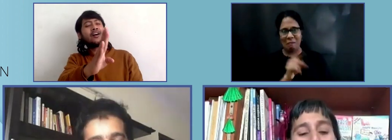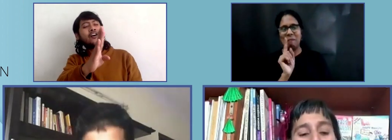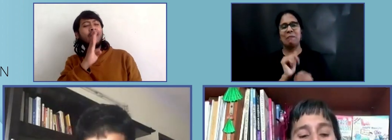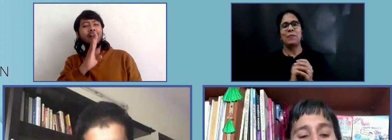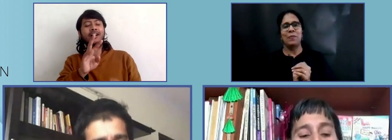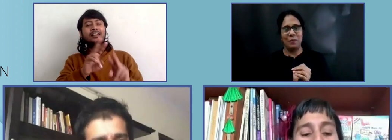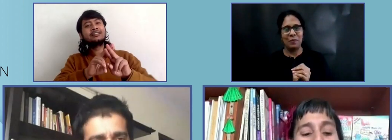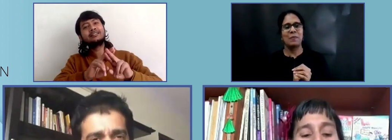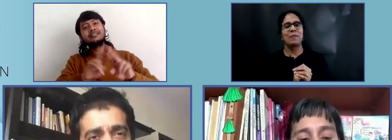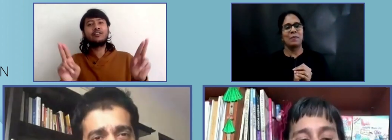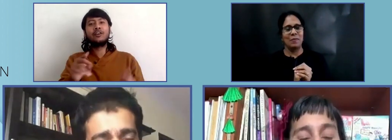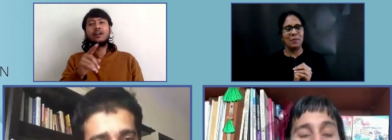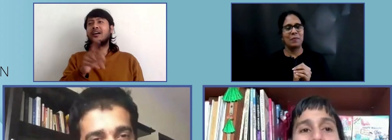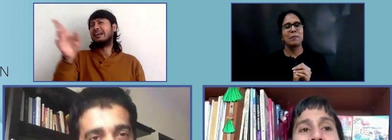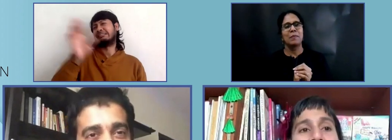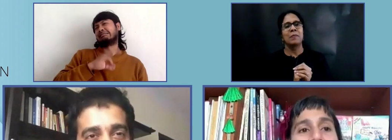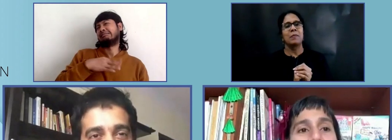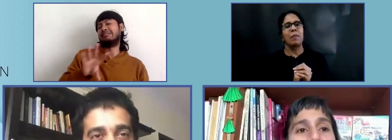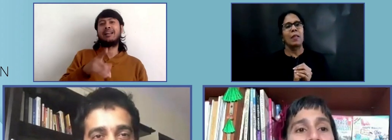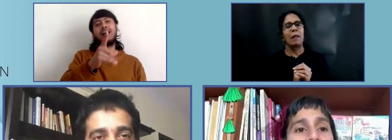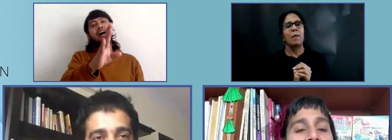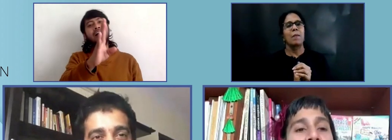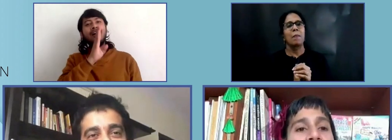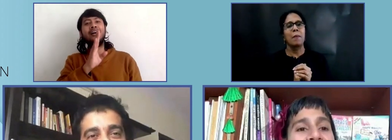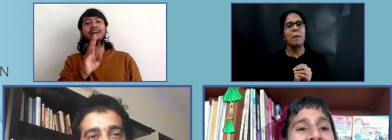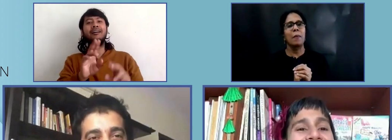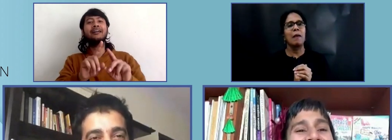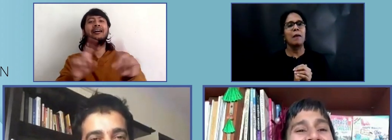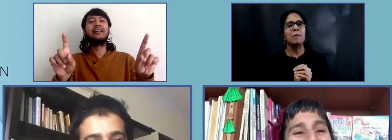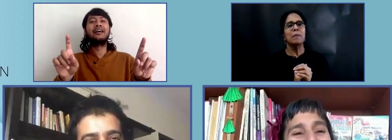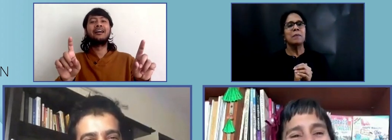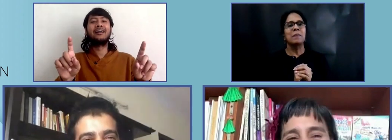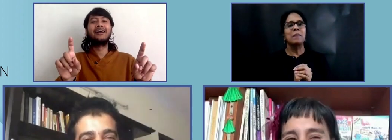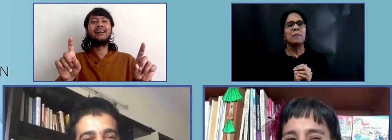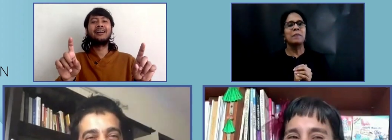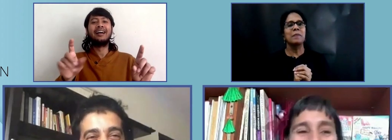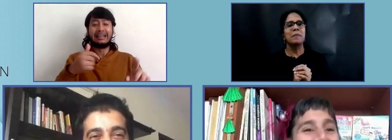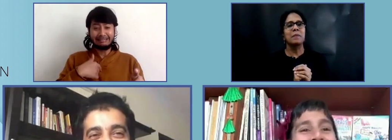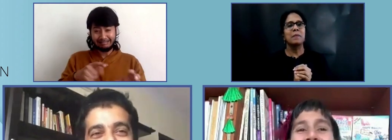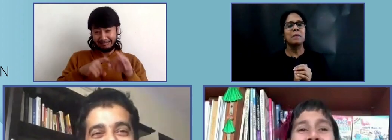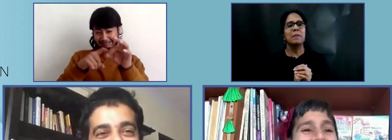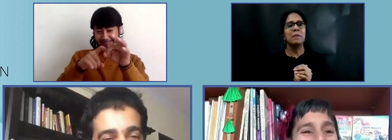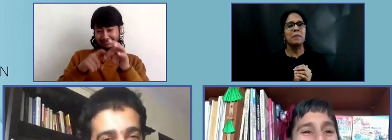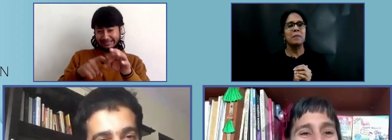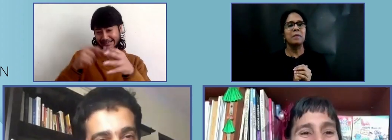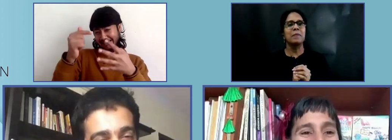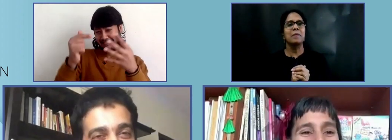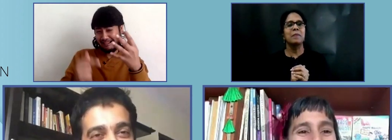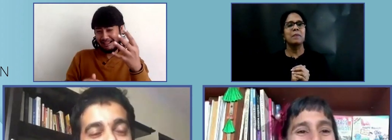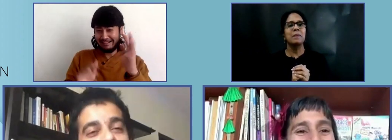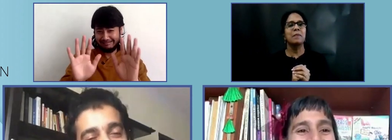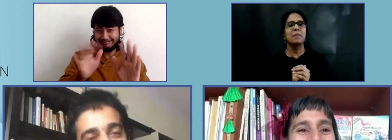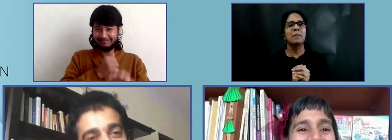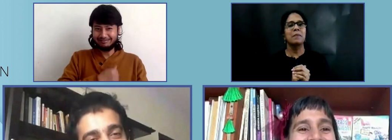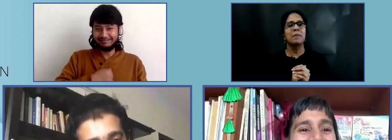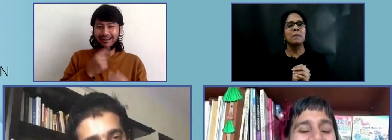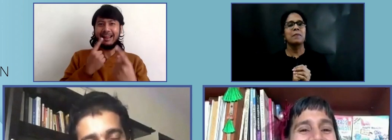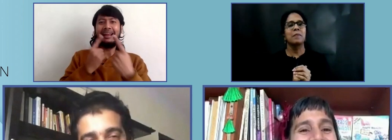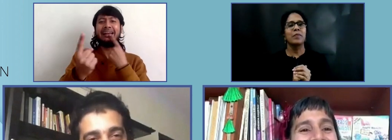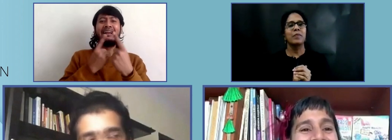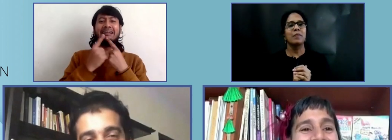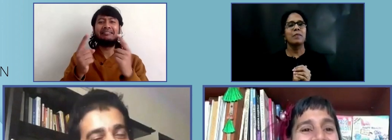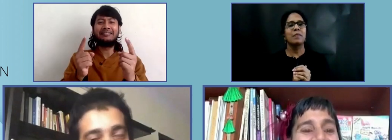So, do you have anything? I have been asking you a lot of questions, and sorry, this shouldn't look like an interview. That, but